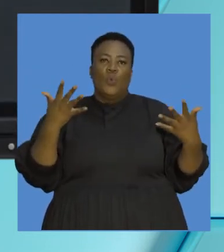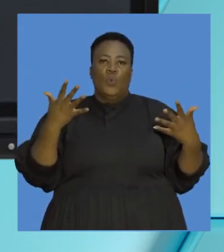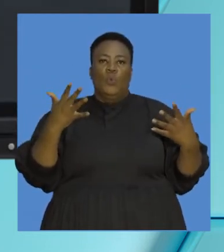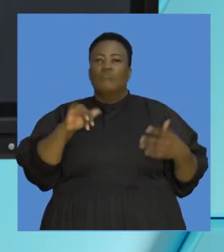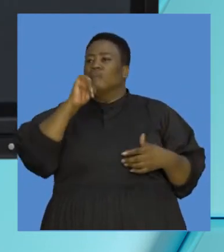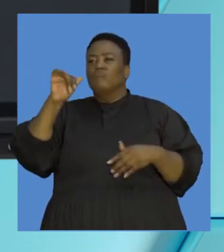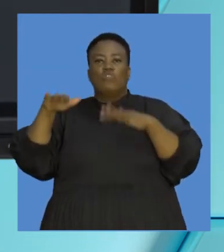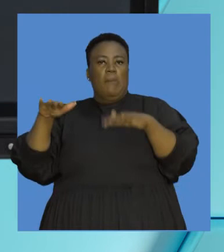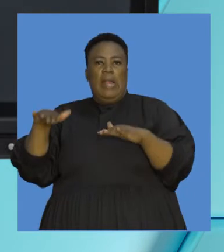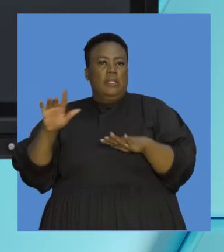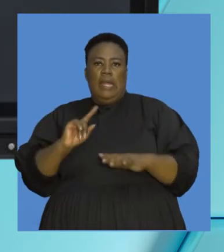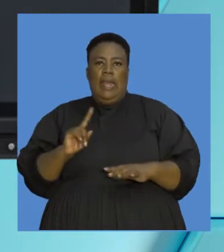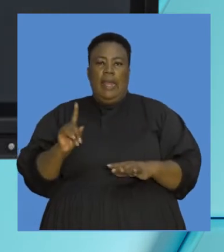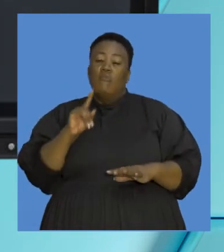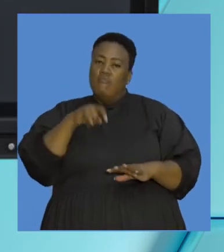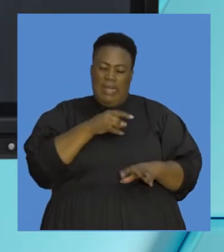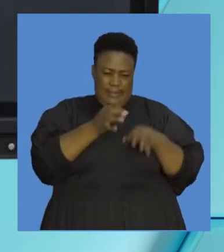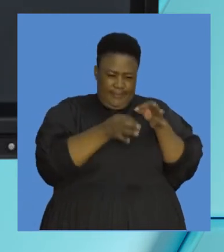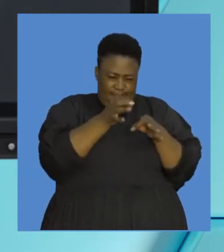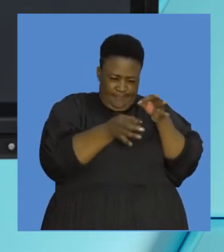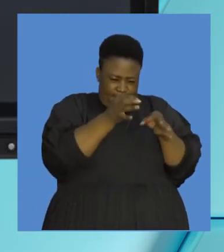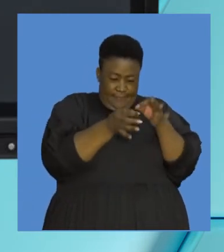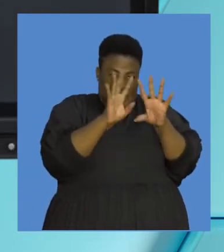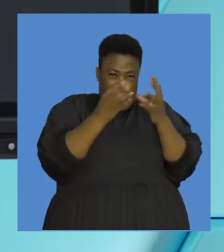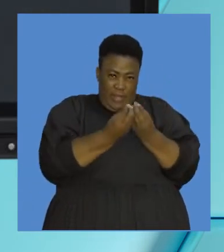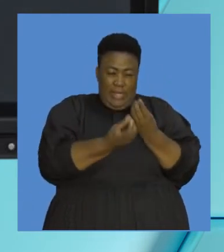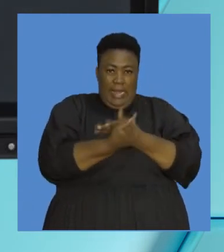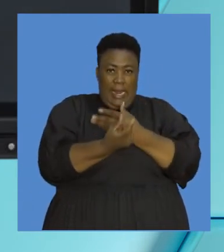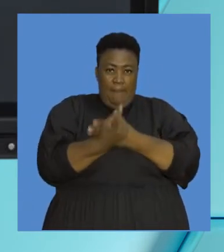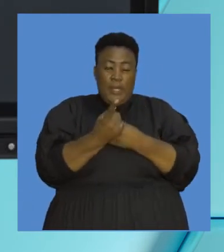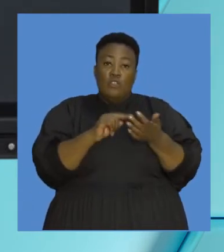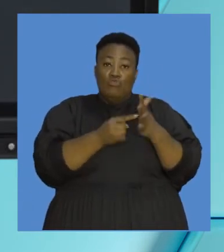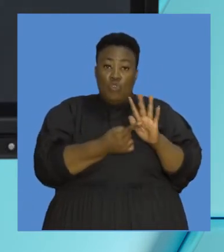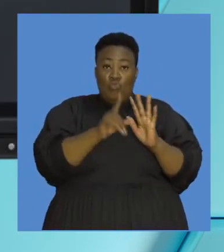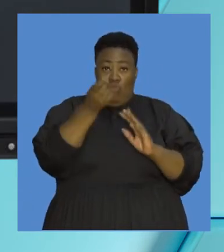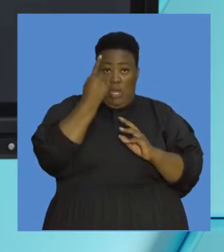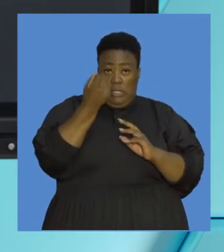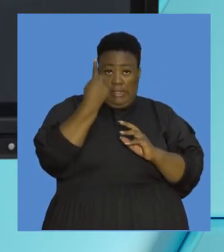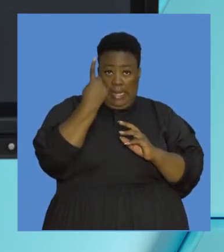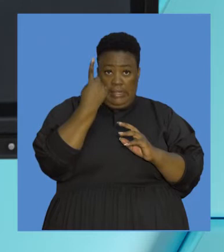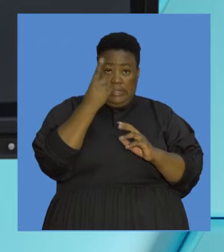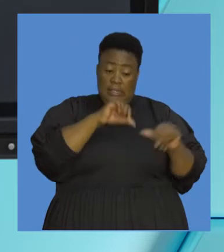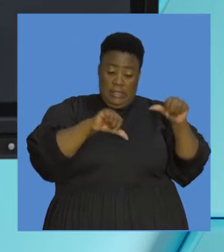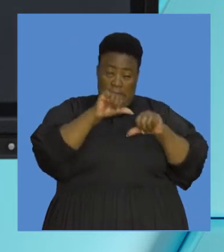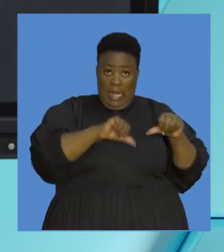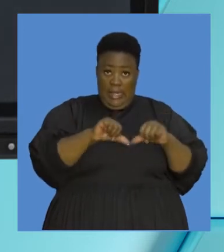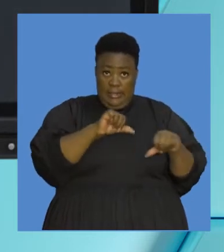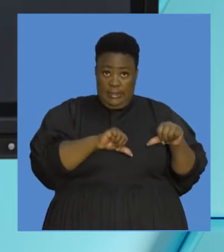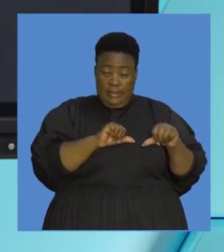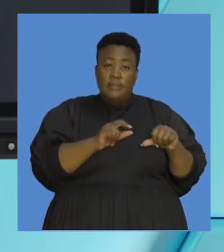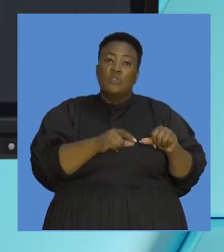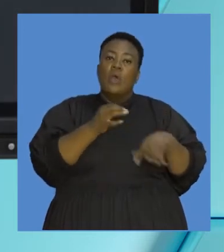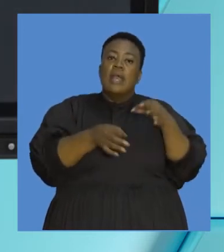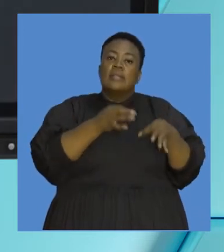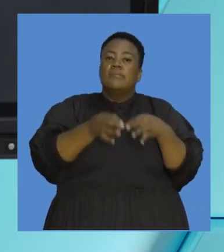you've got to describe for me what's happening. You've got to show that you understand the science, okay? So explain